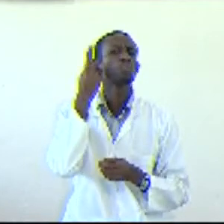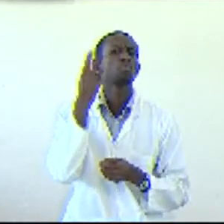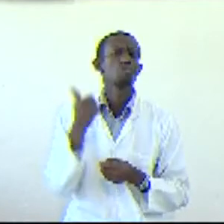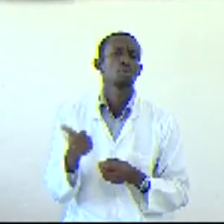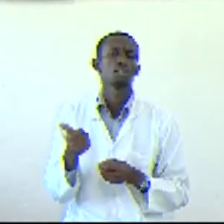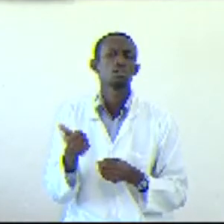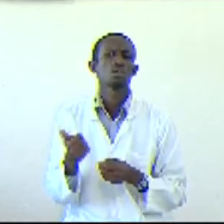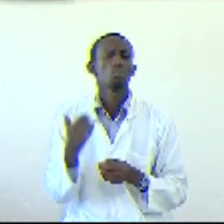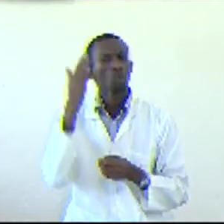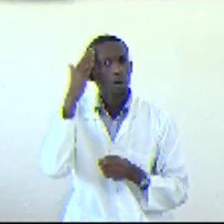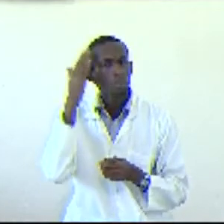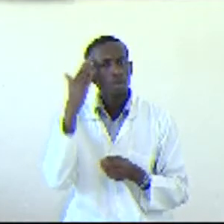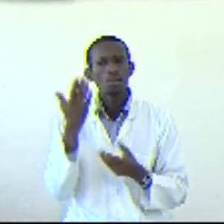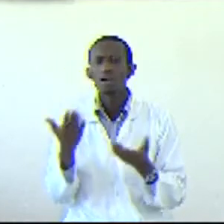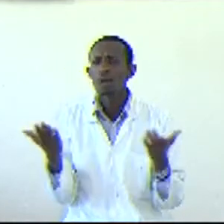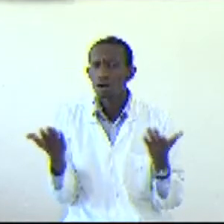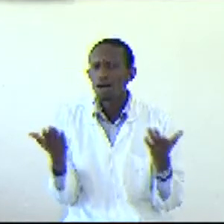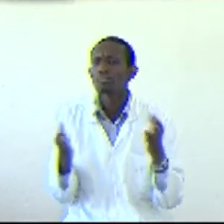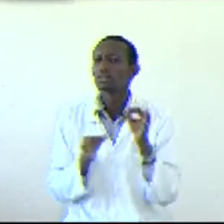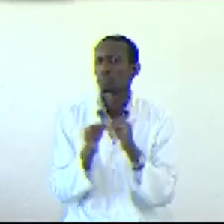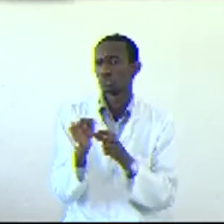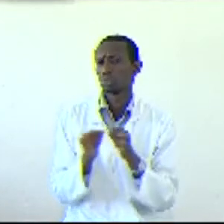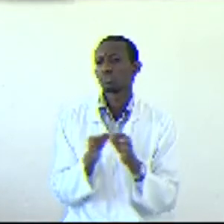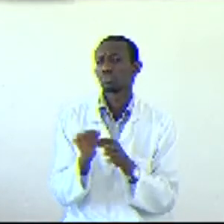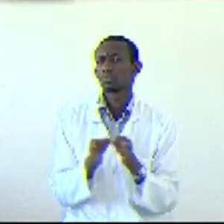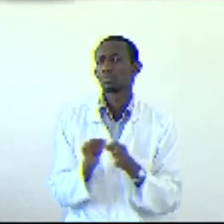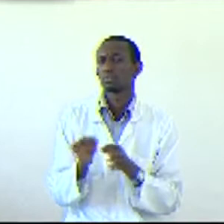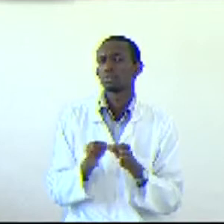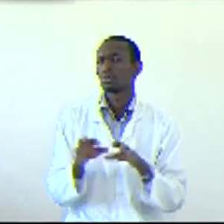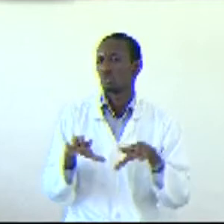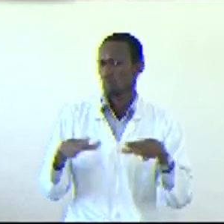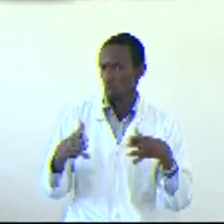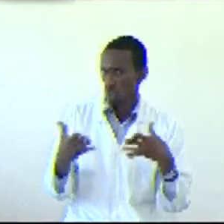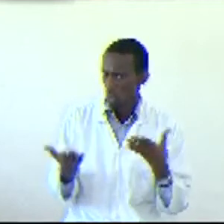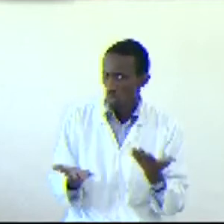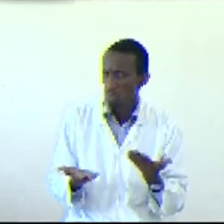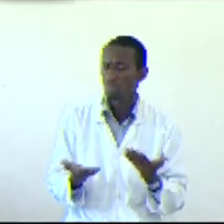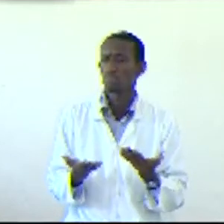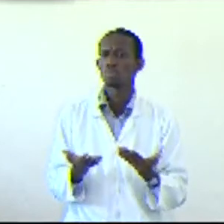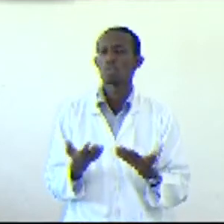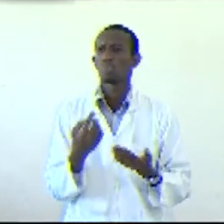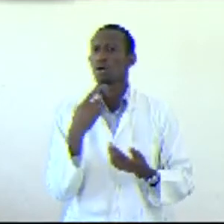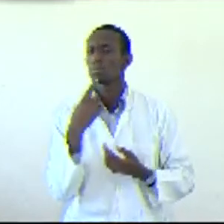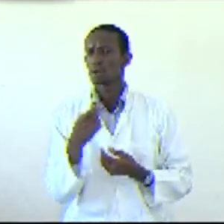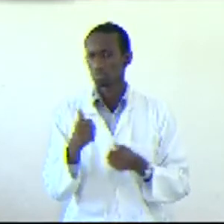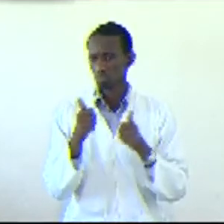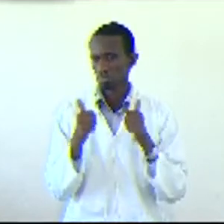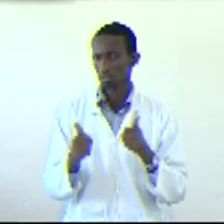or how you can describe and define or explain the linear